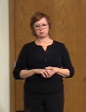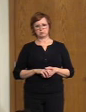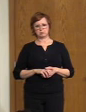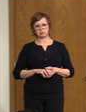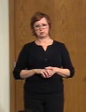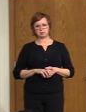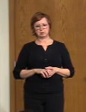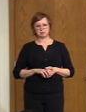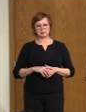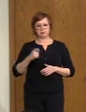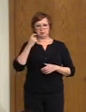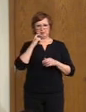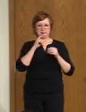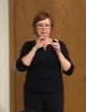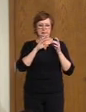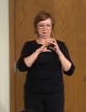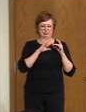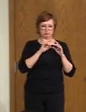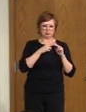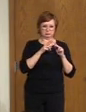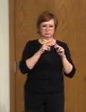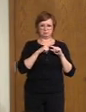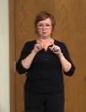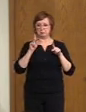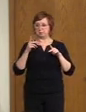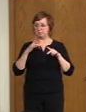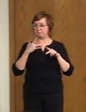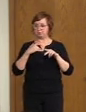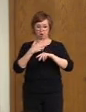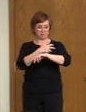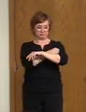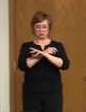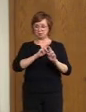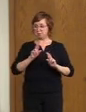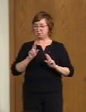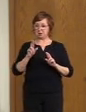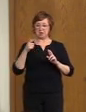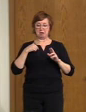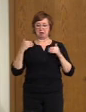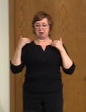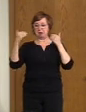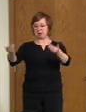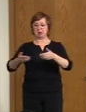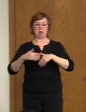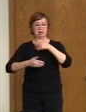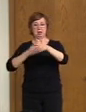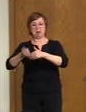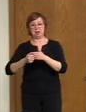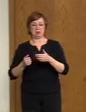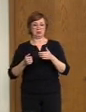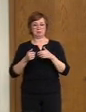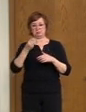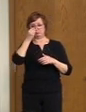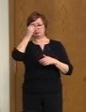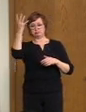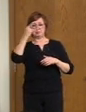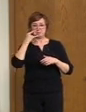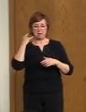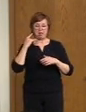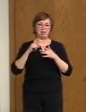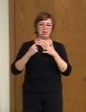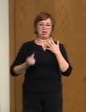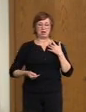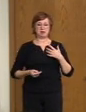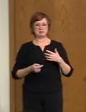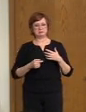false sense of security about what they can do and their behaviors over the next few weeks and months until they get a vaccine? And what's your message